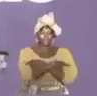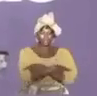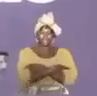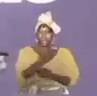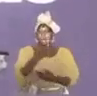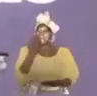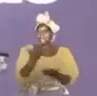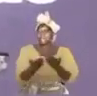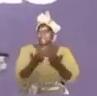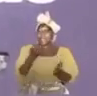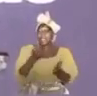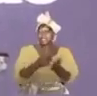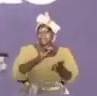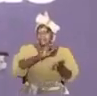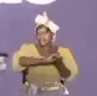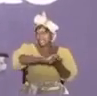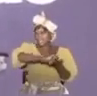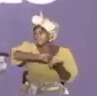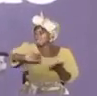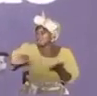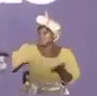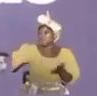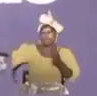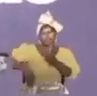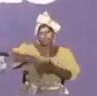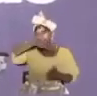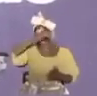may it give way finally this night.